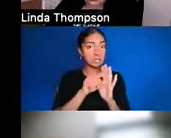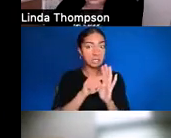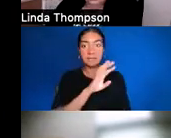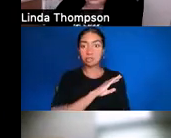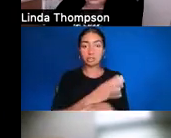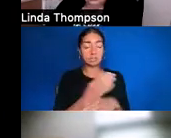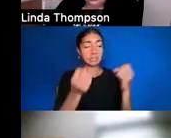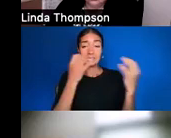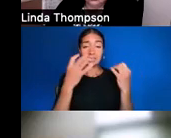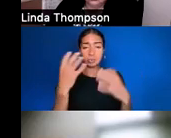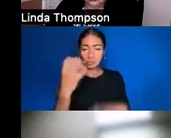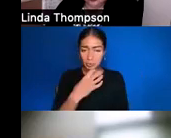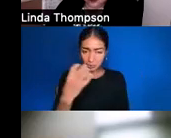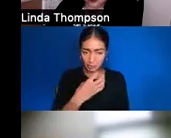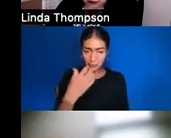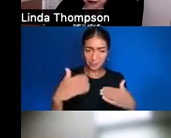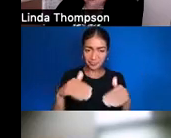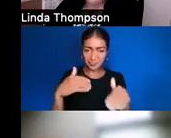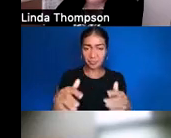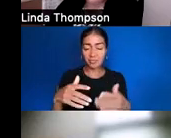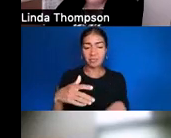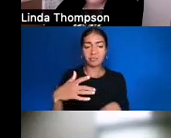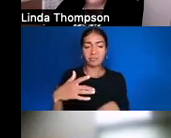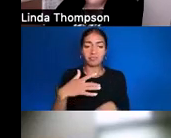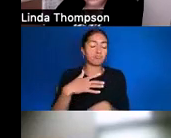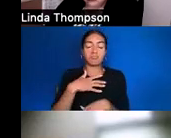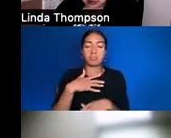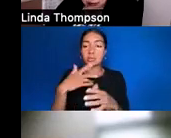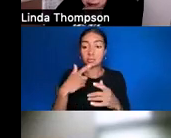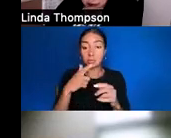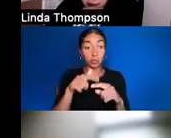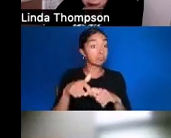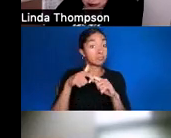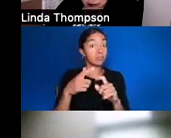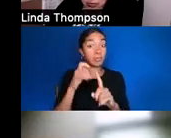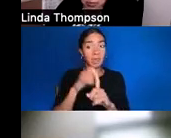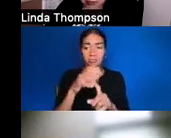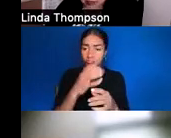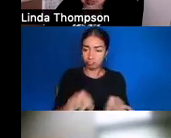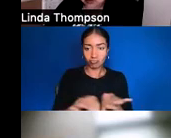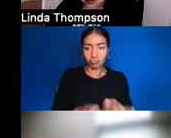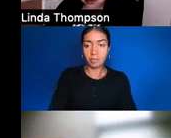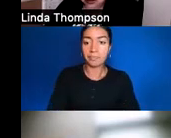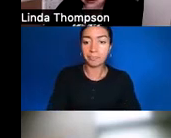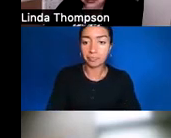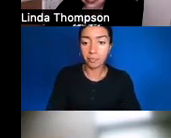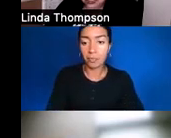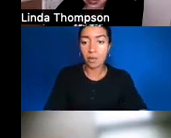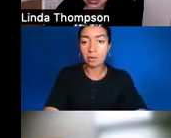overwhelming. To just give yourself a minute from that really does matter. And I think in